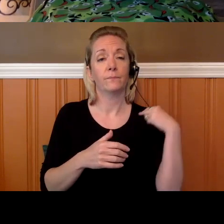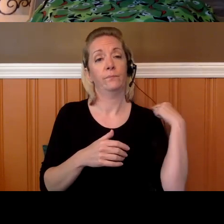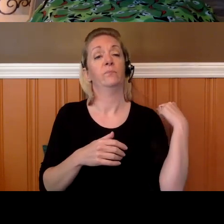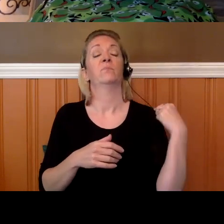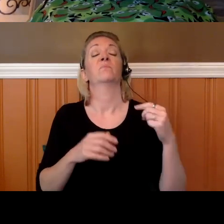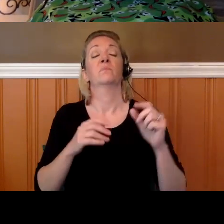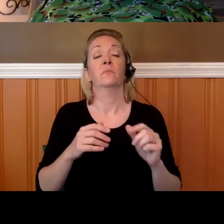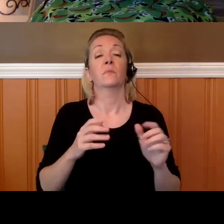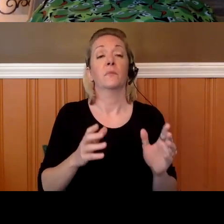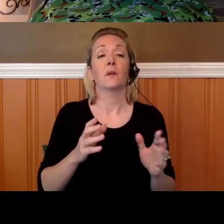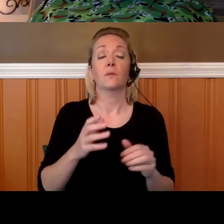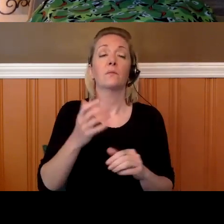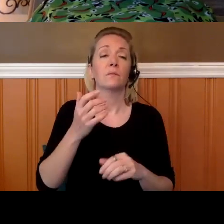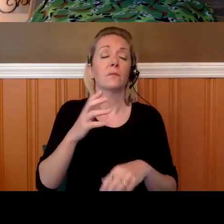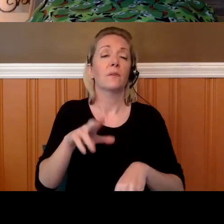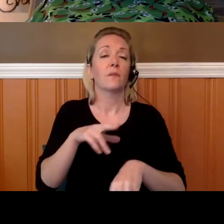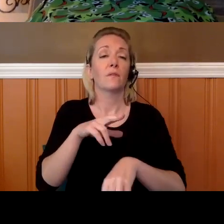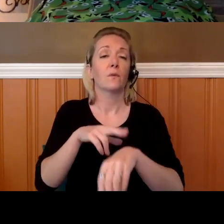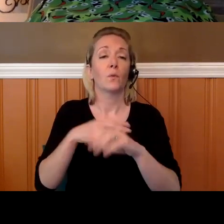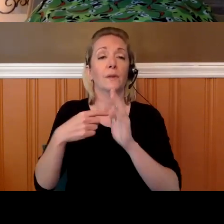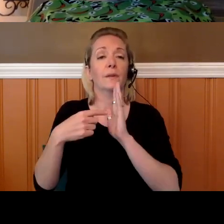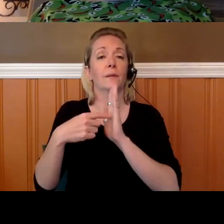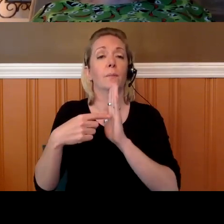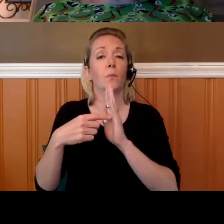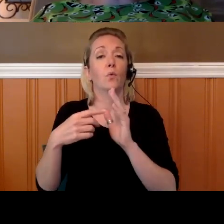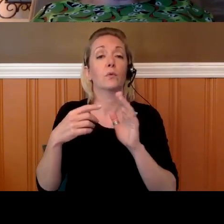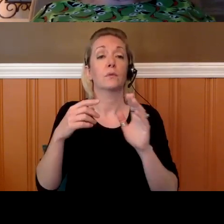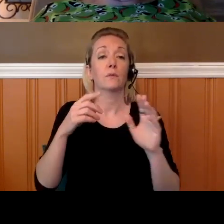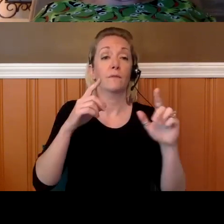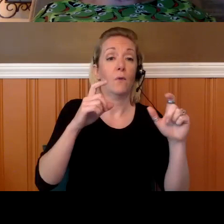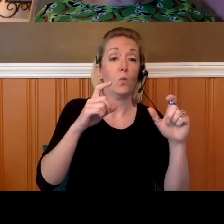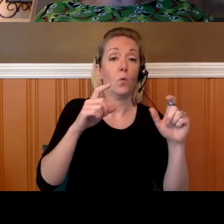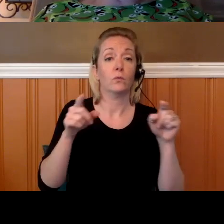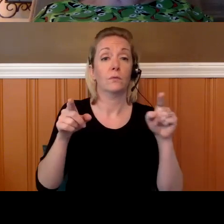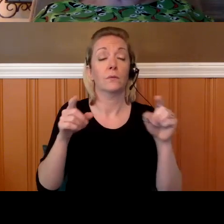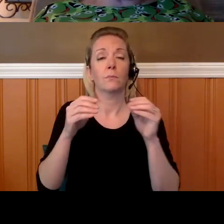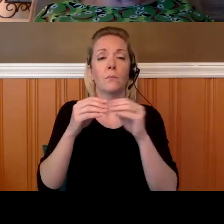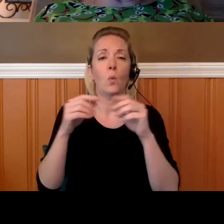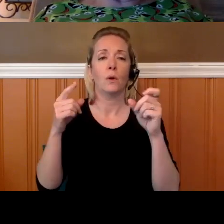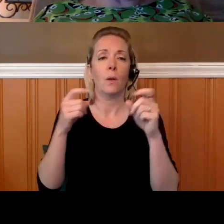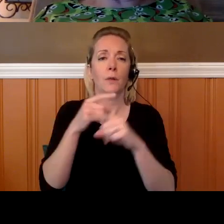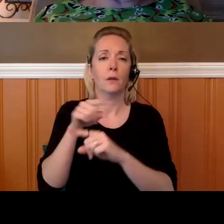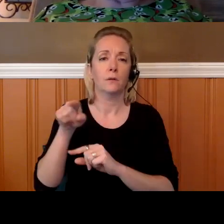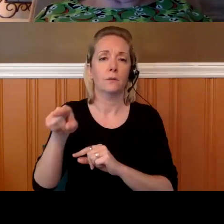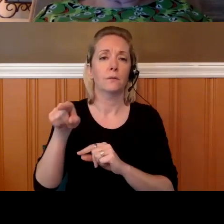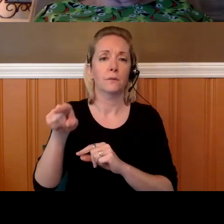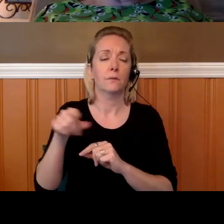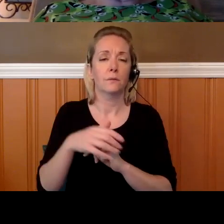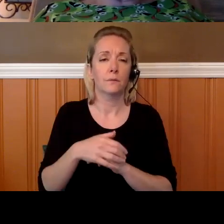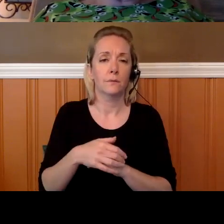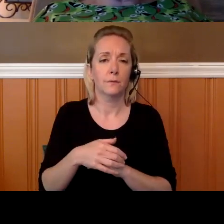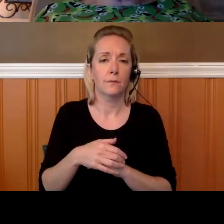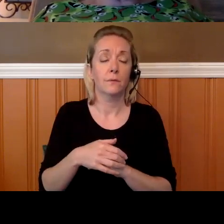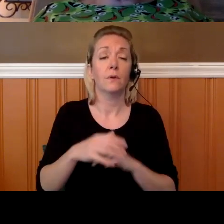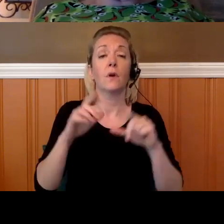Once symbols are more complex than photos. The cartoon pictures I've been showing you are more complex than photos.